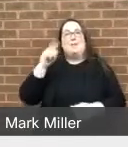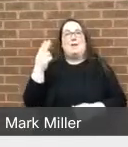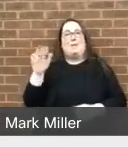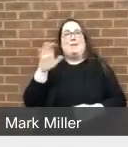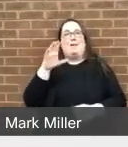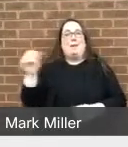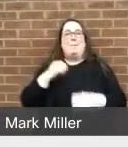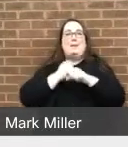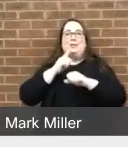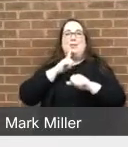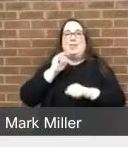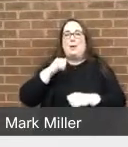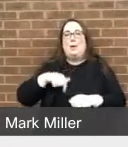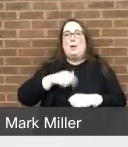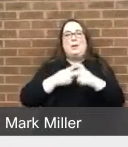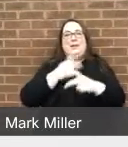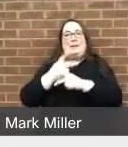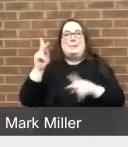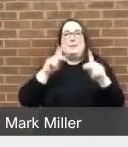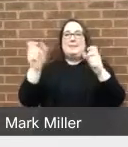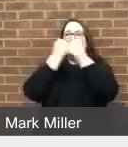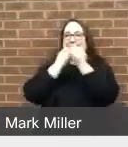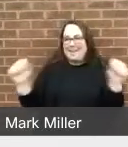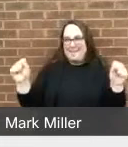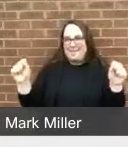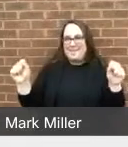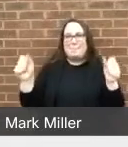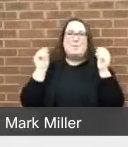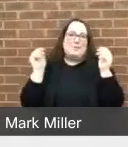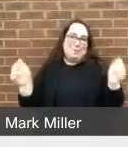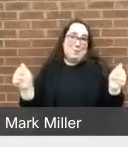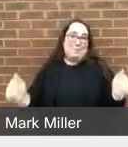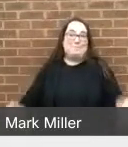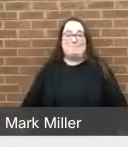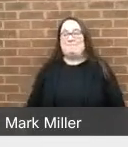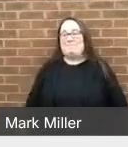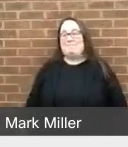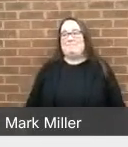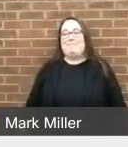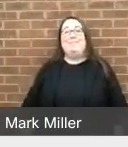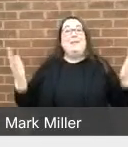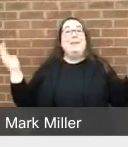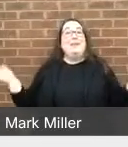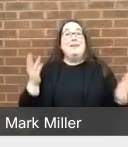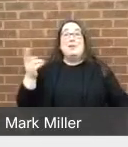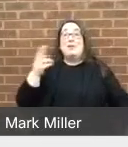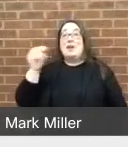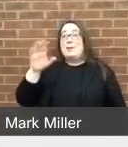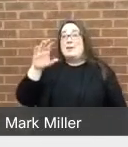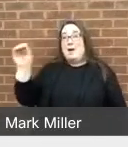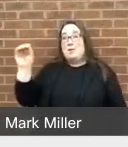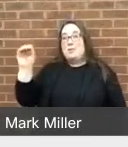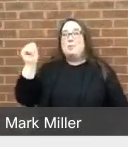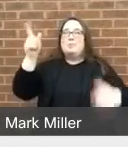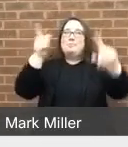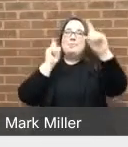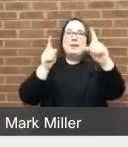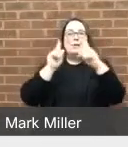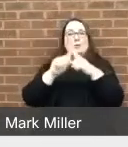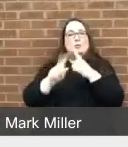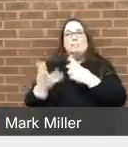making sure that we keep people safe and moving forward. In Howard County, we aspire to embody